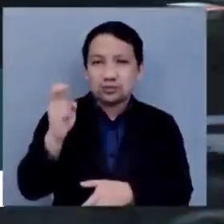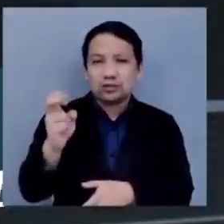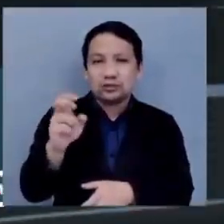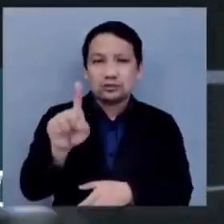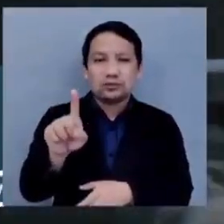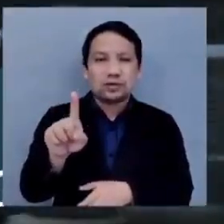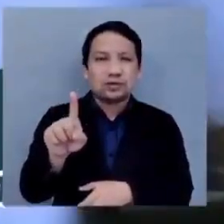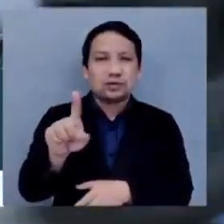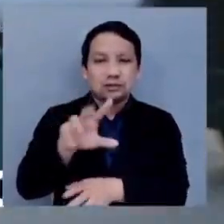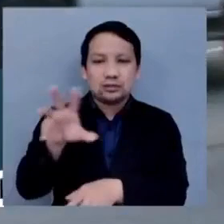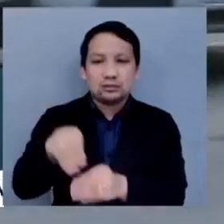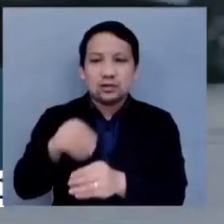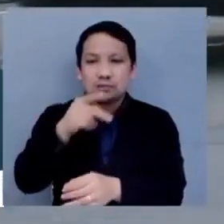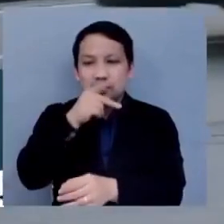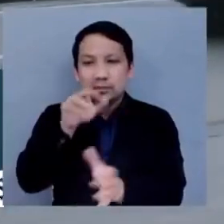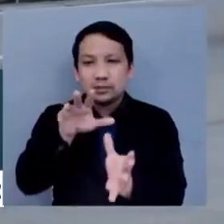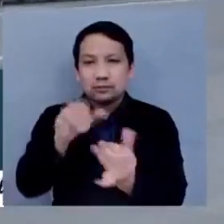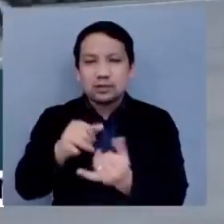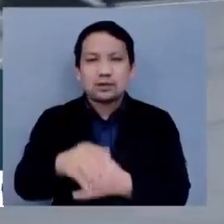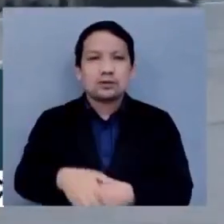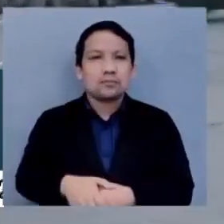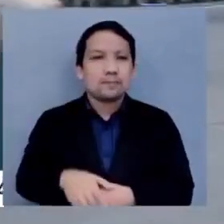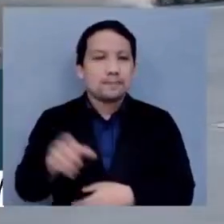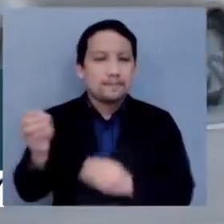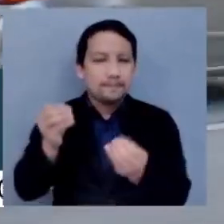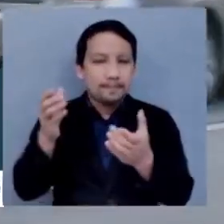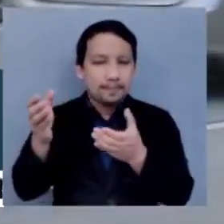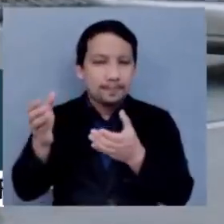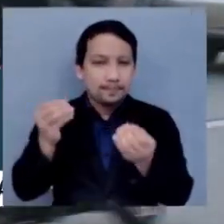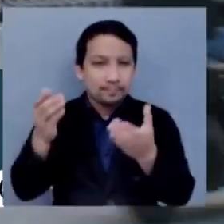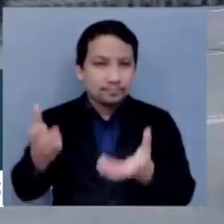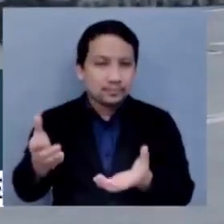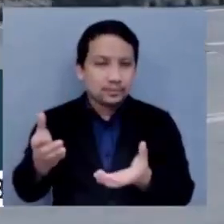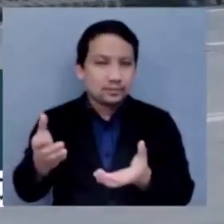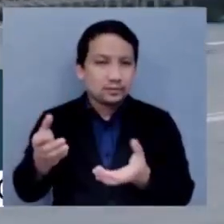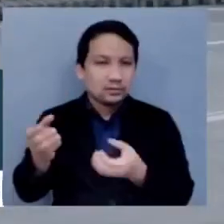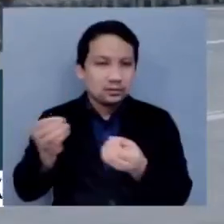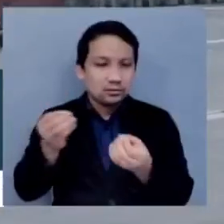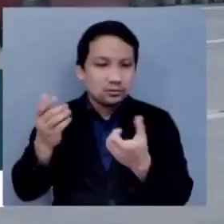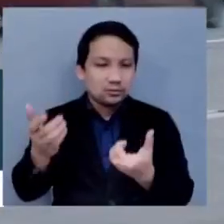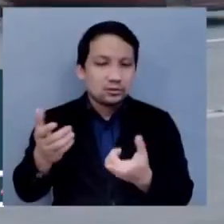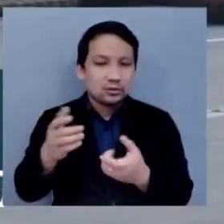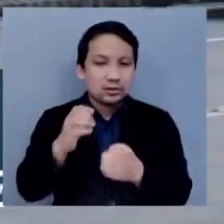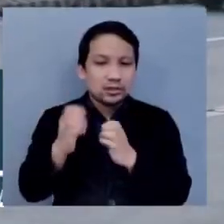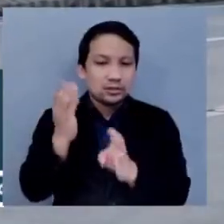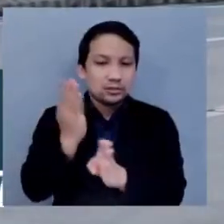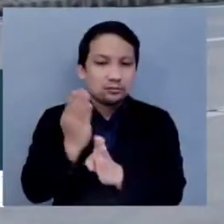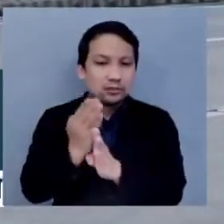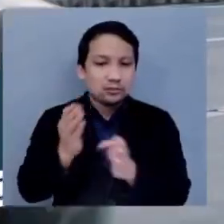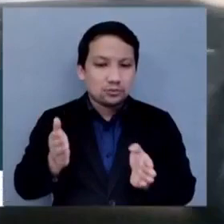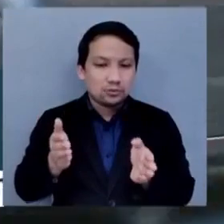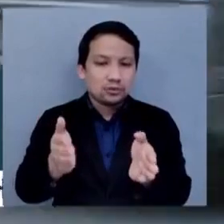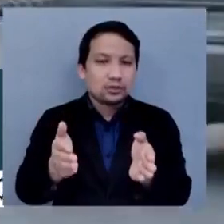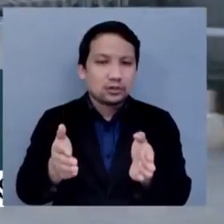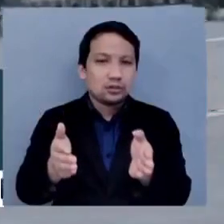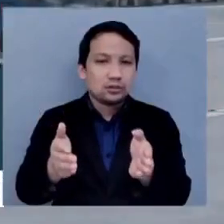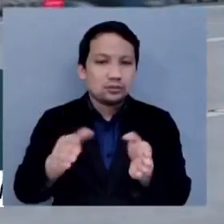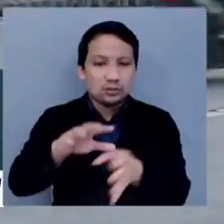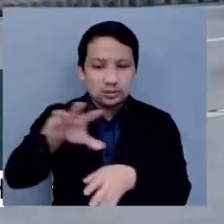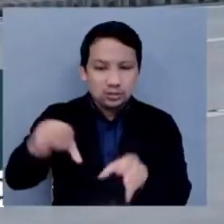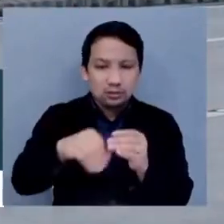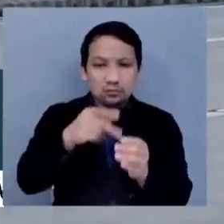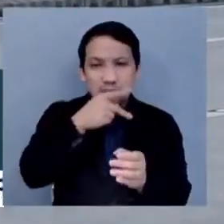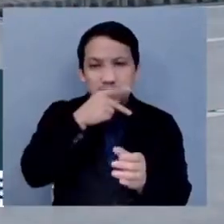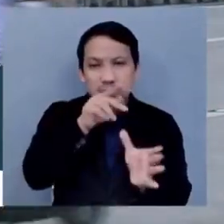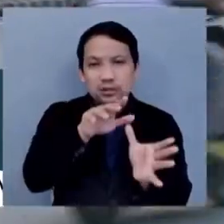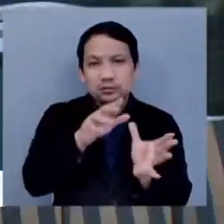a private company. Now, the operations will be the operations for the EDSA busway will be under that private company. However,